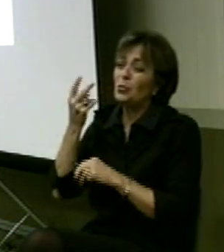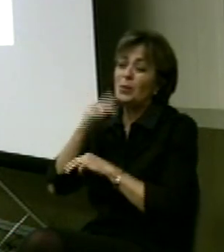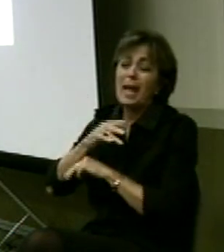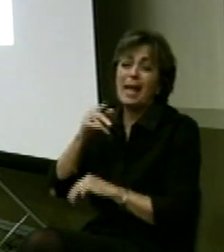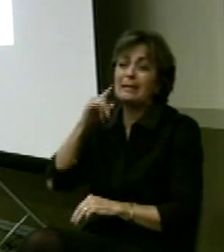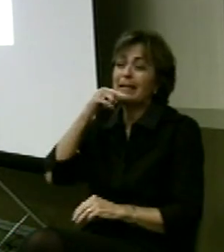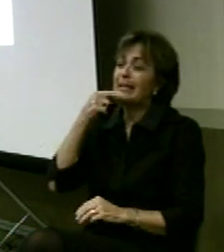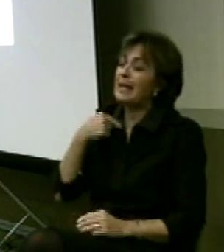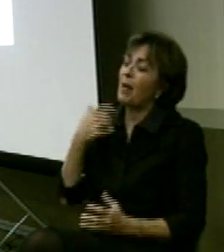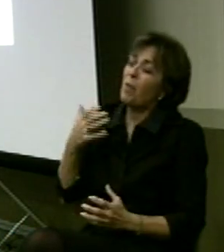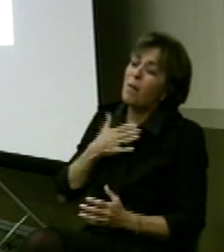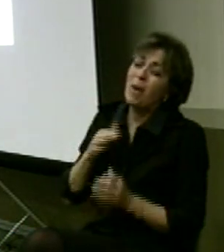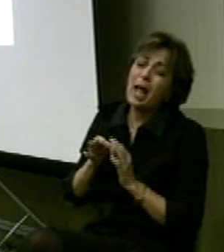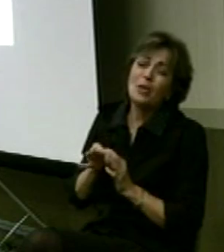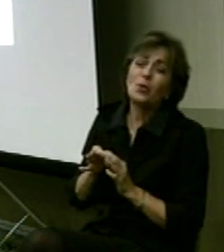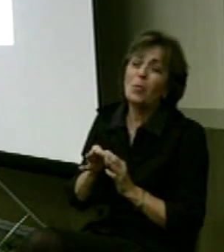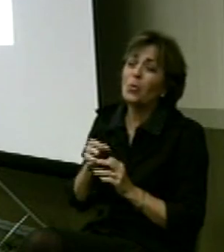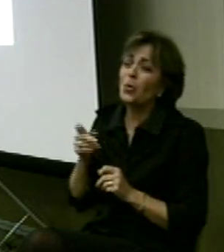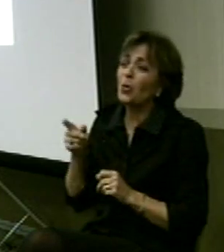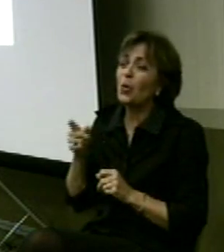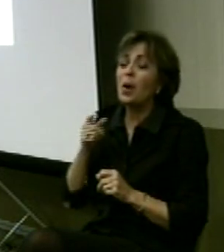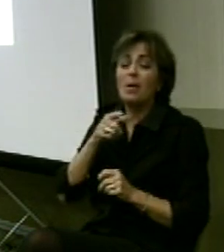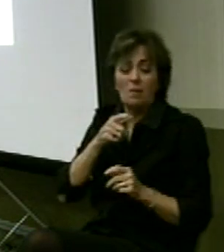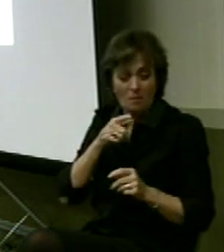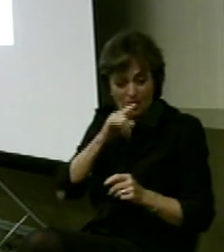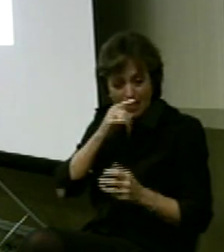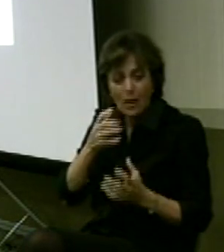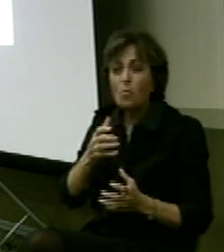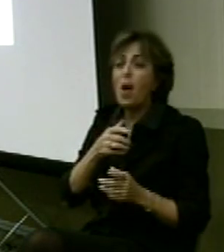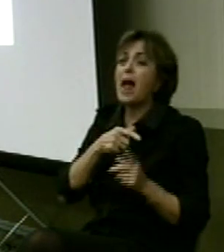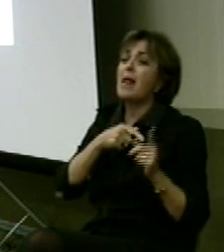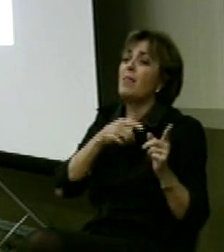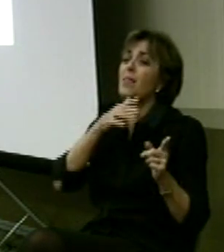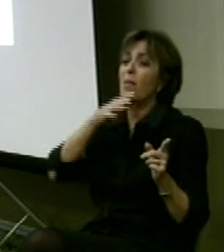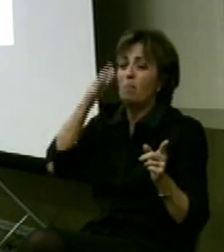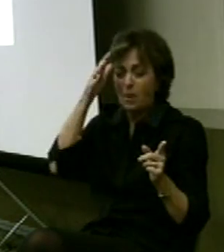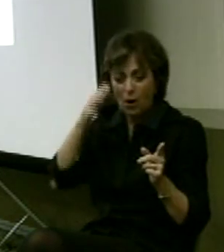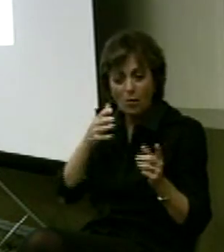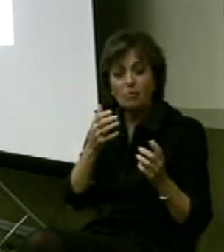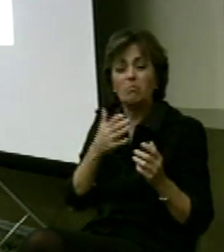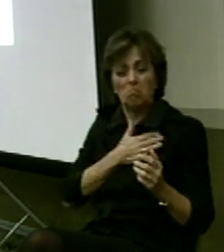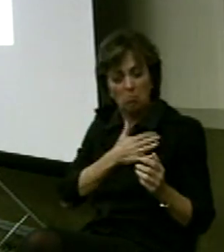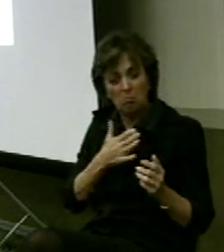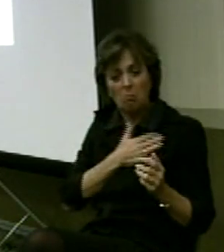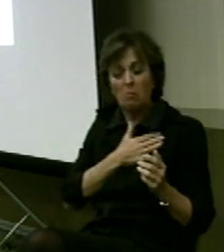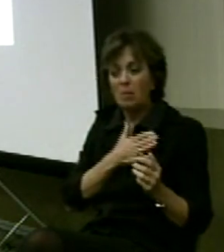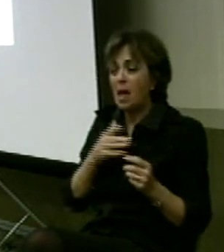my interpreter back. Oh my God, what am I going to do? Because the kid wanted it. The parent was willing to try it. I'm not going to